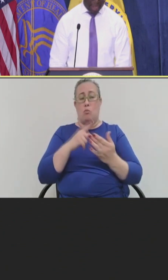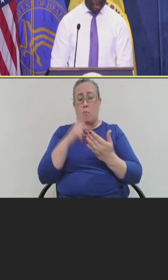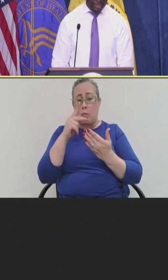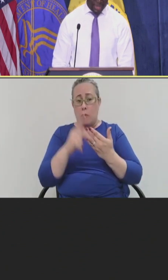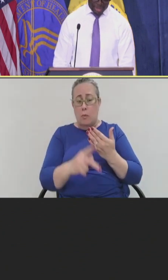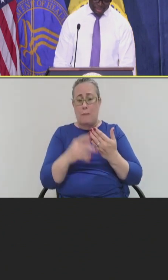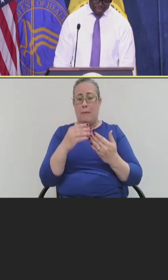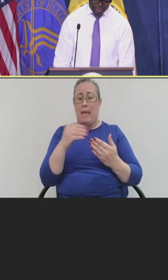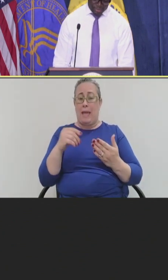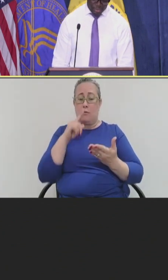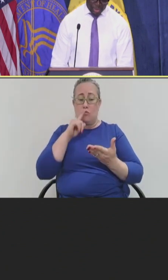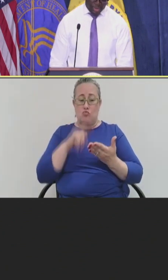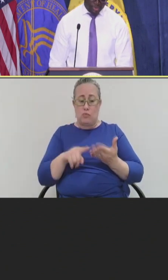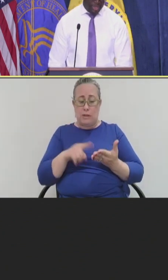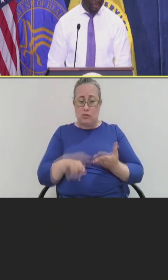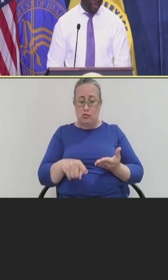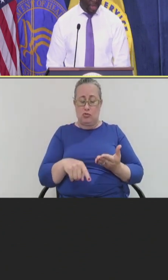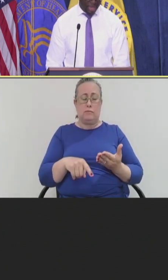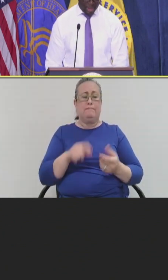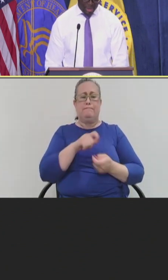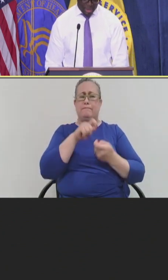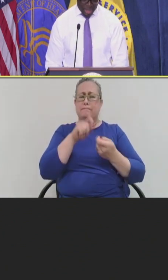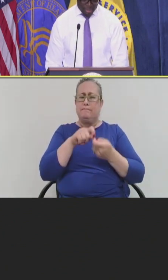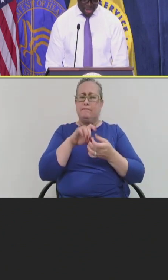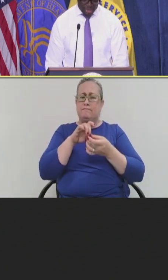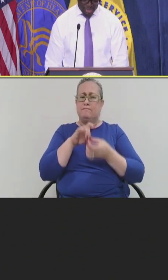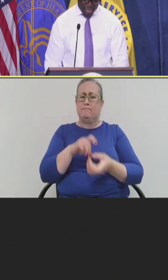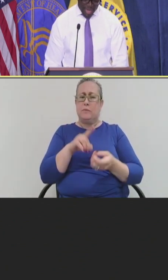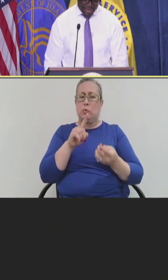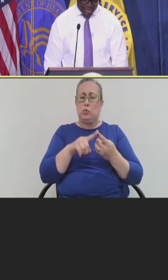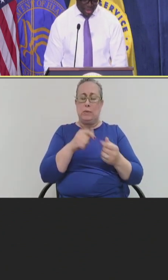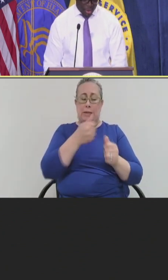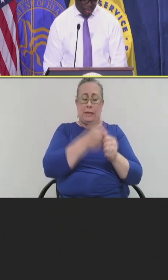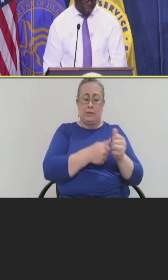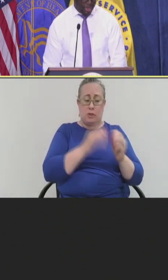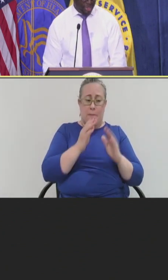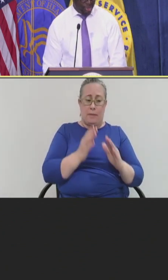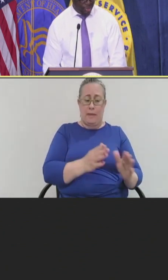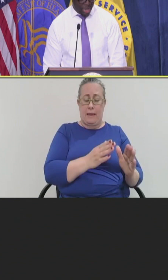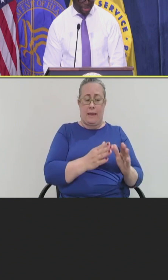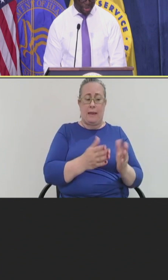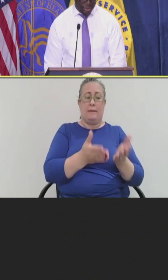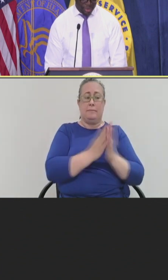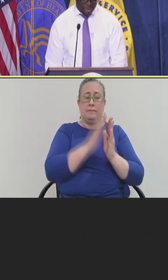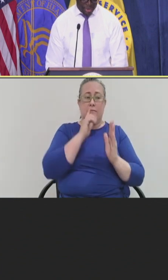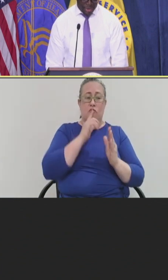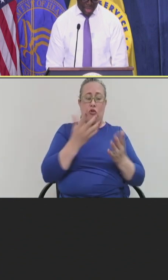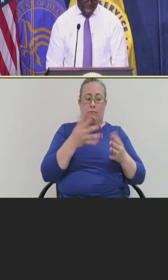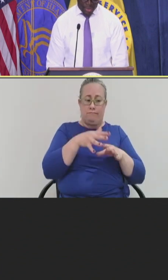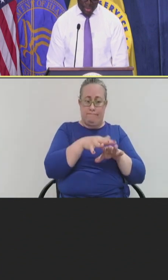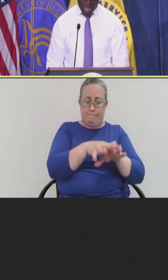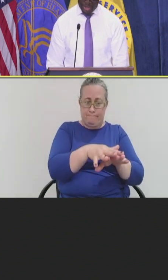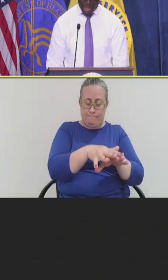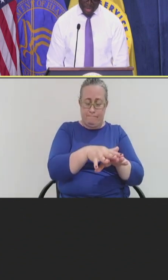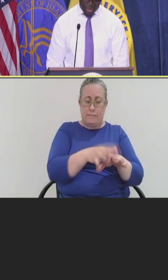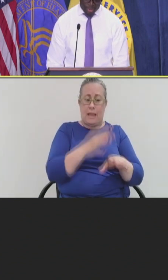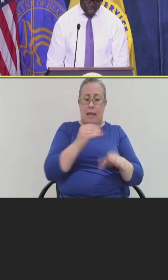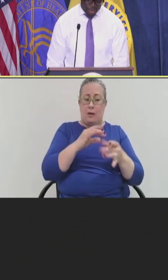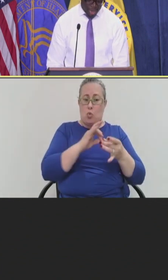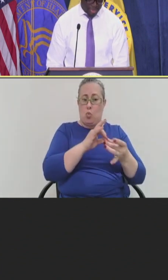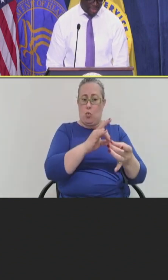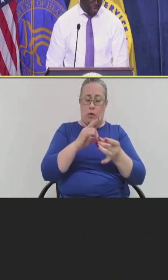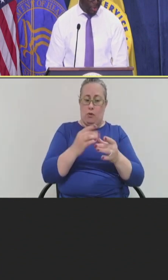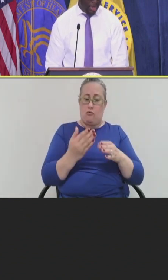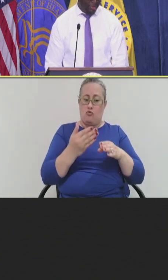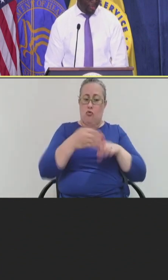and research. Specifically, each of the plans call for integration and coordination across